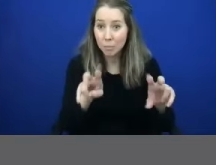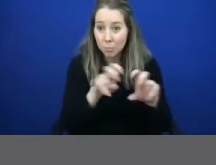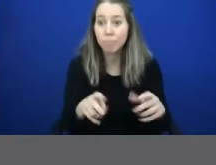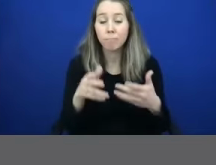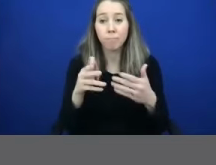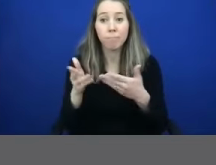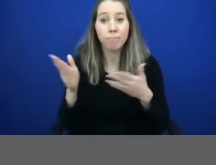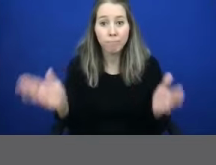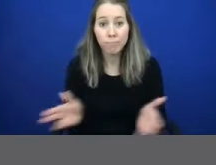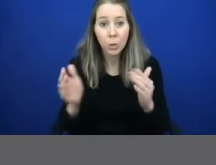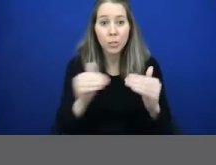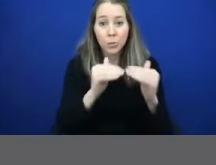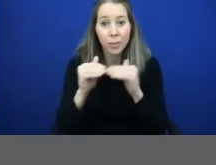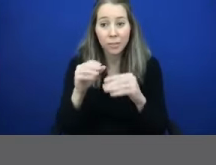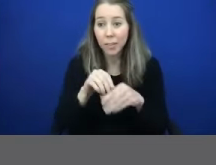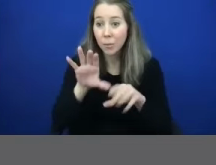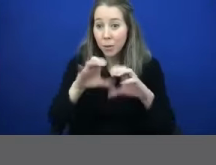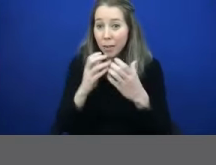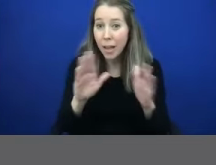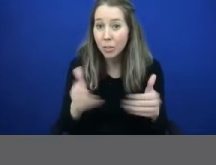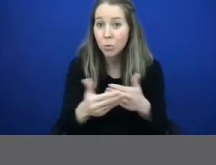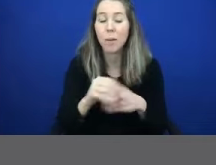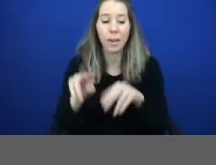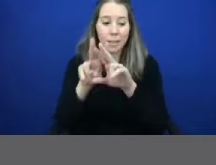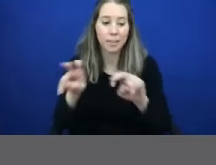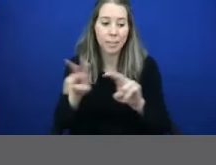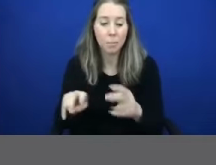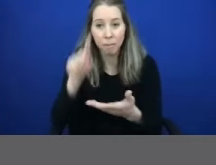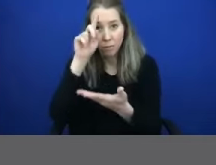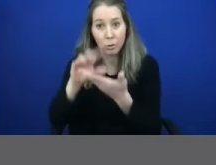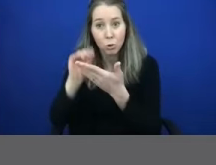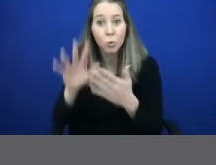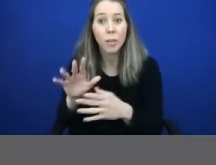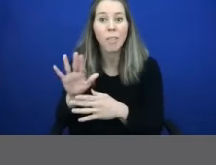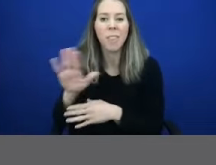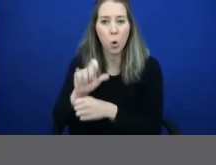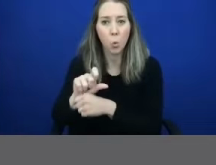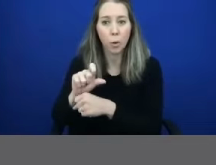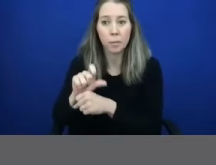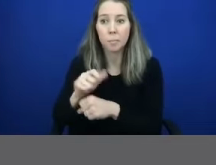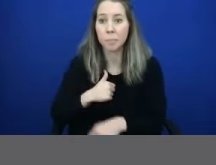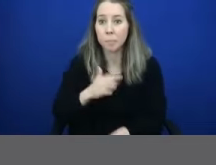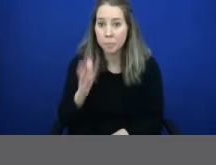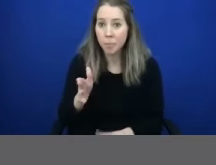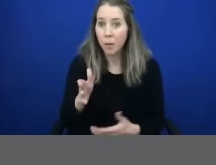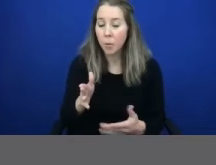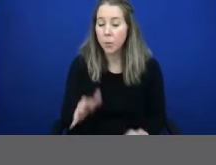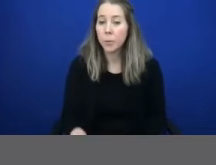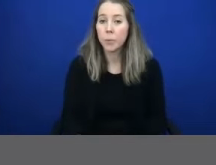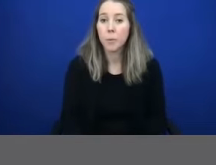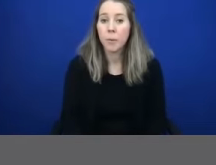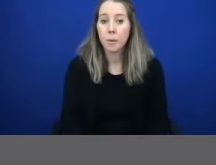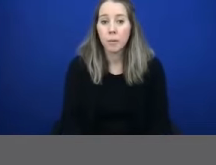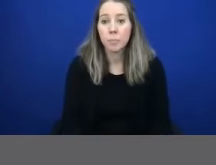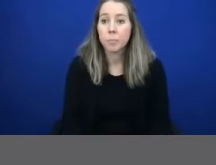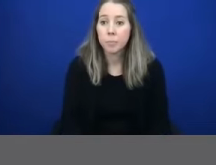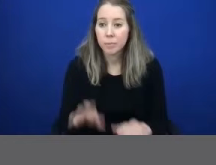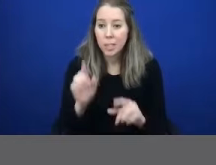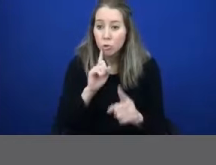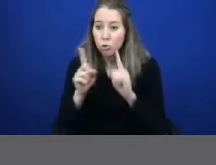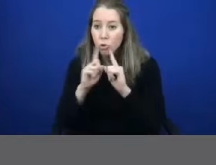in the classroom and in assessment of student work. So I'm going to be dropping some artifacts in the